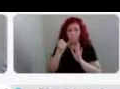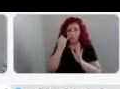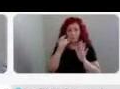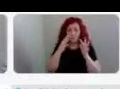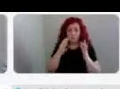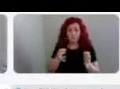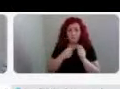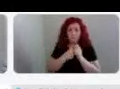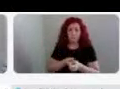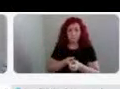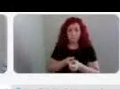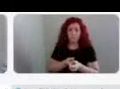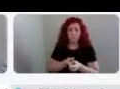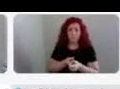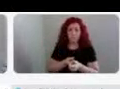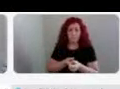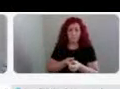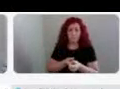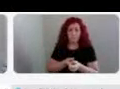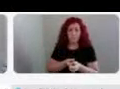so thank you